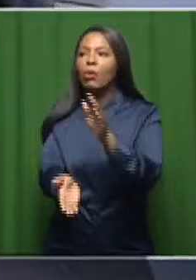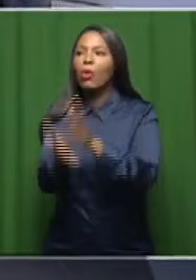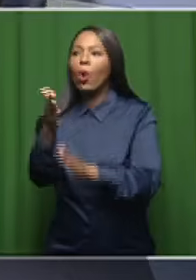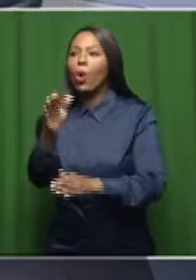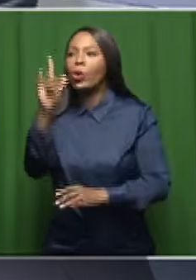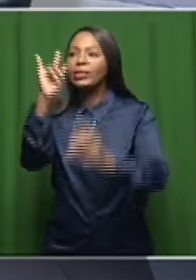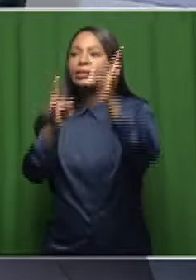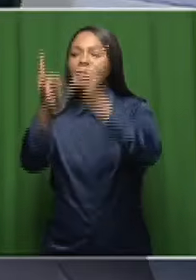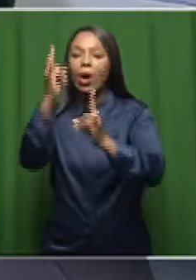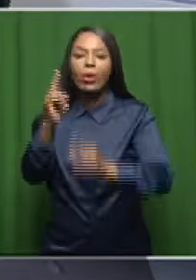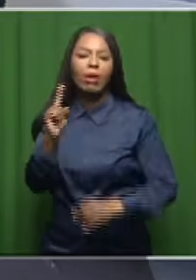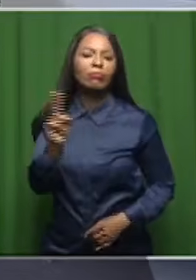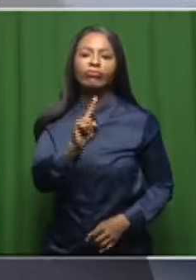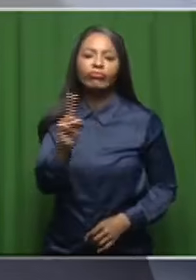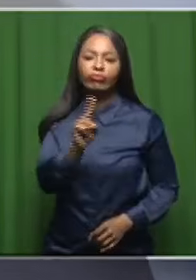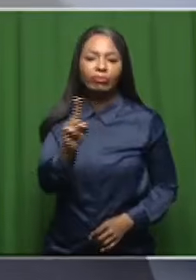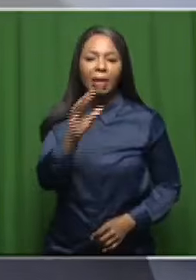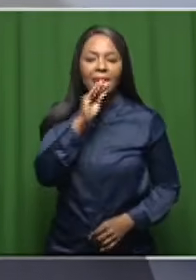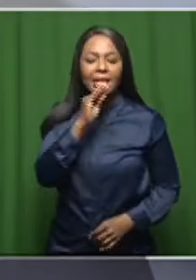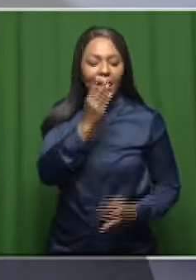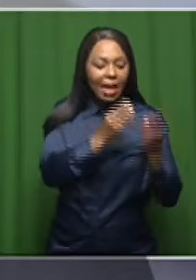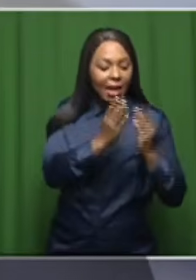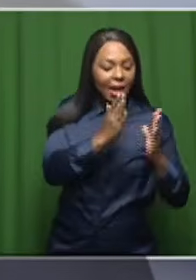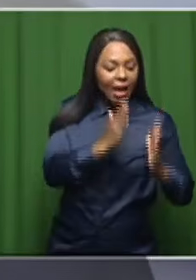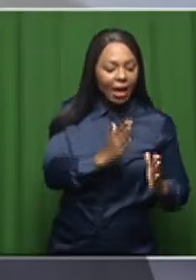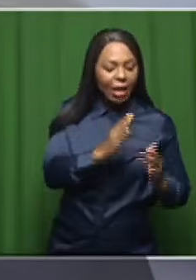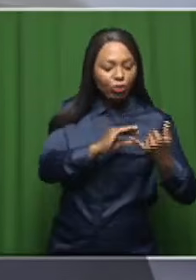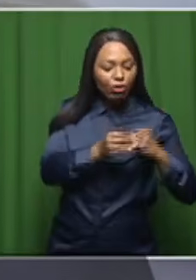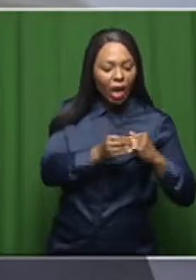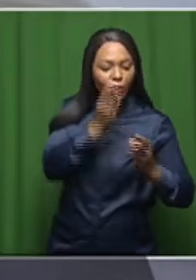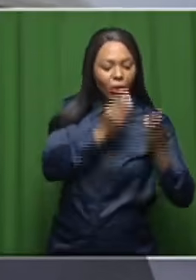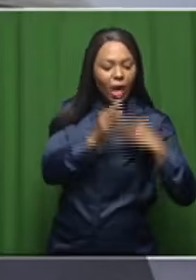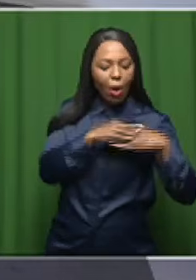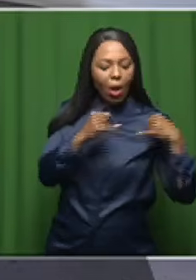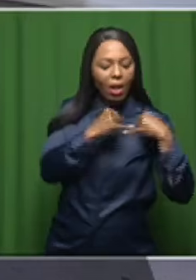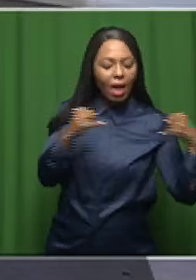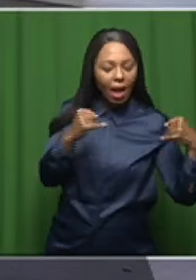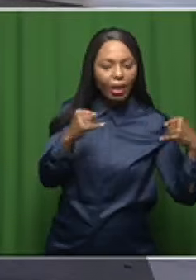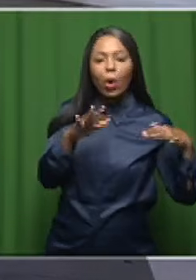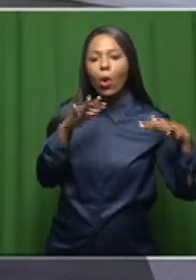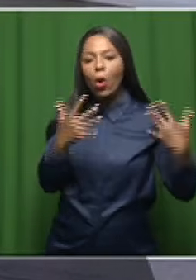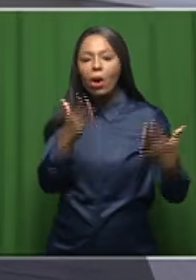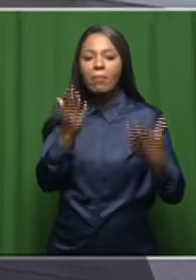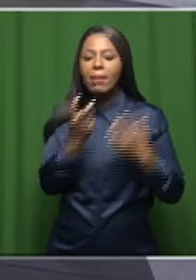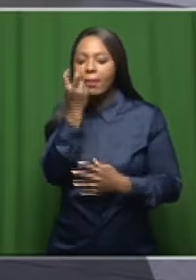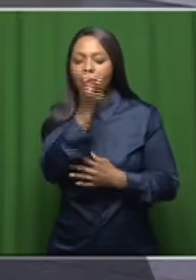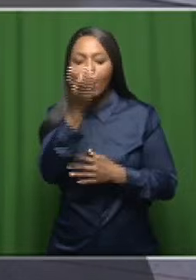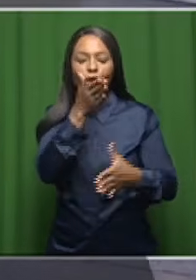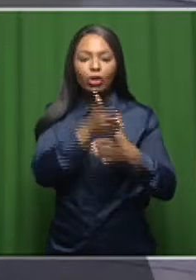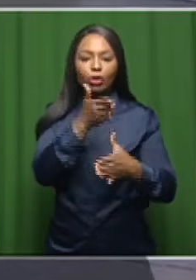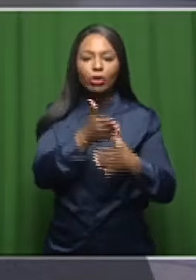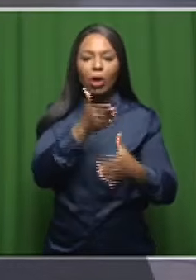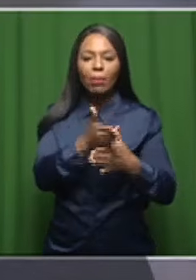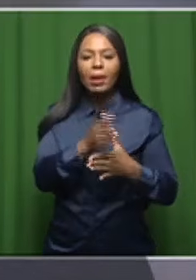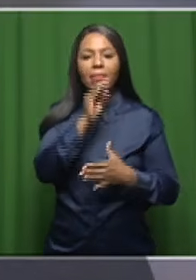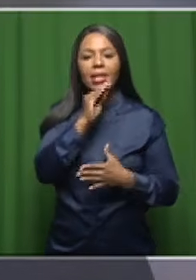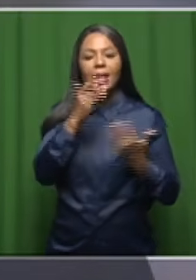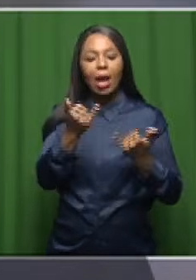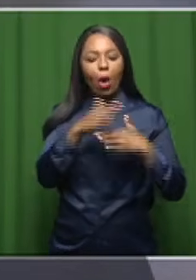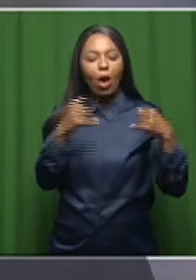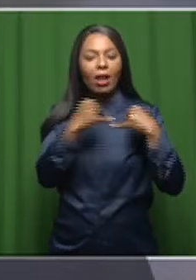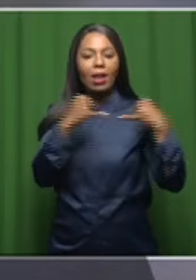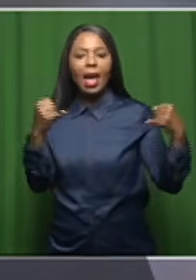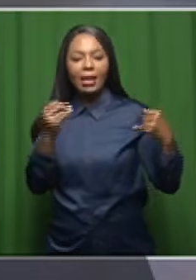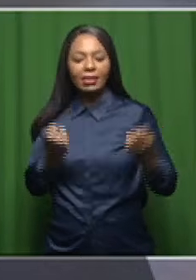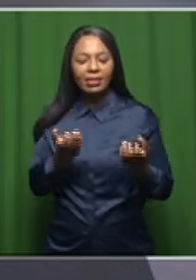also means that the learner who's trying to learn online or is perhaps even looking for a job, those e-services are available to